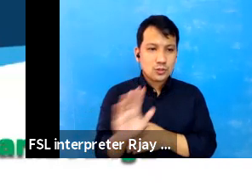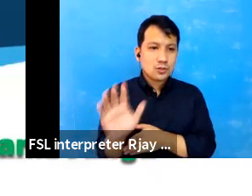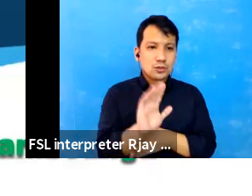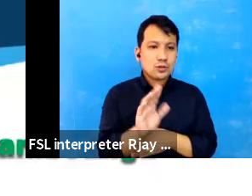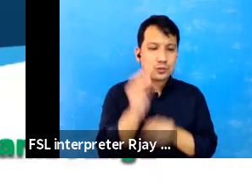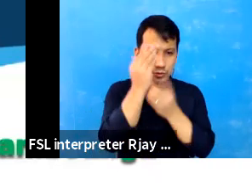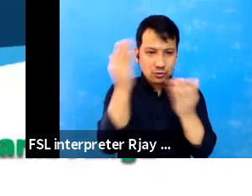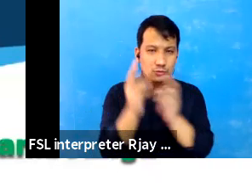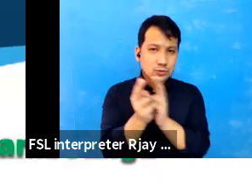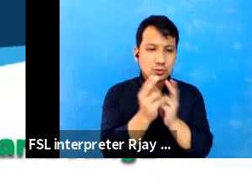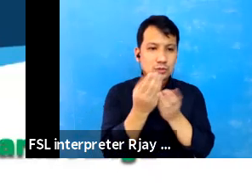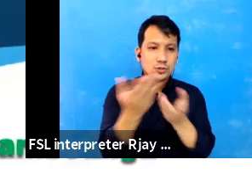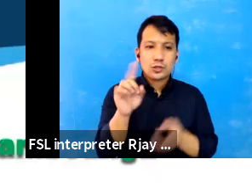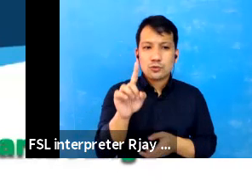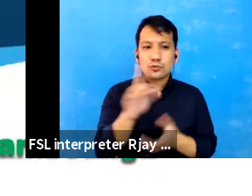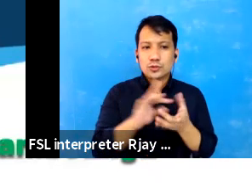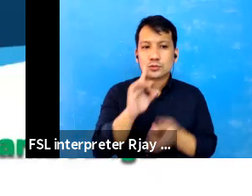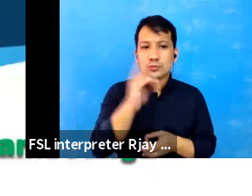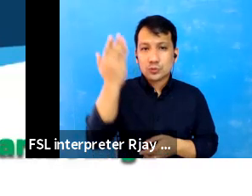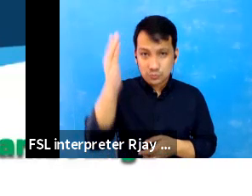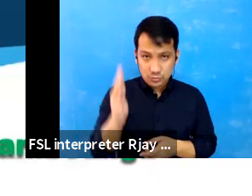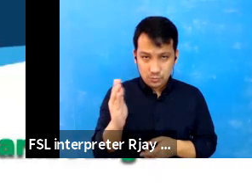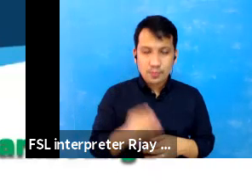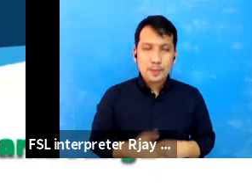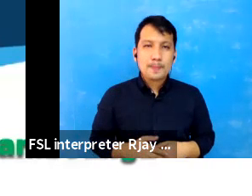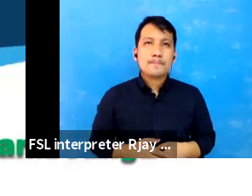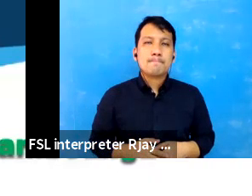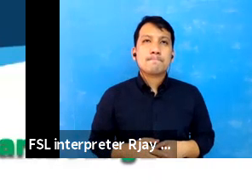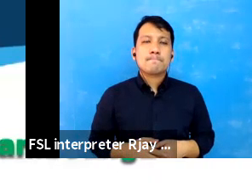must be united in one spirit of God.